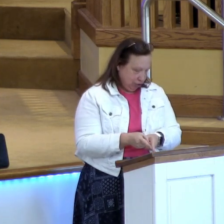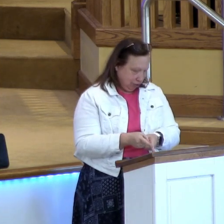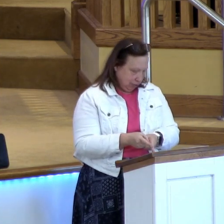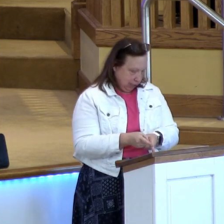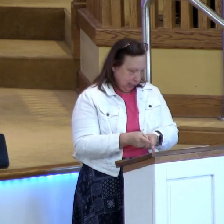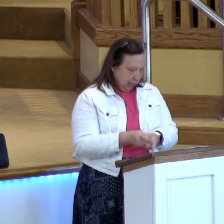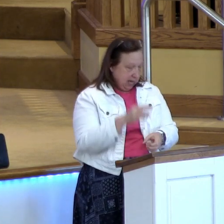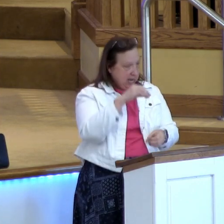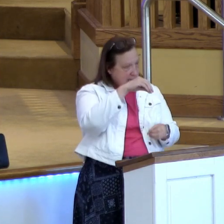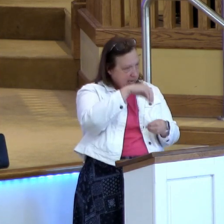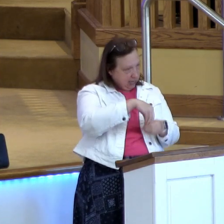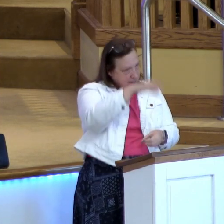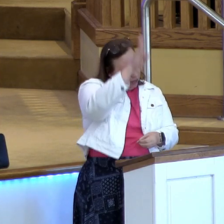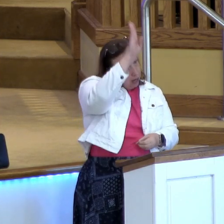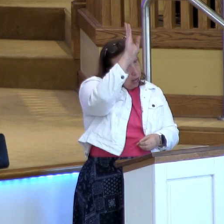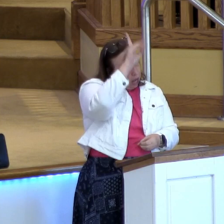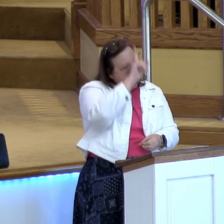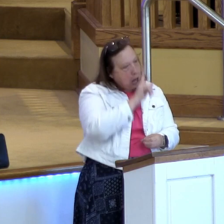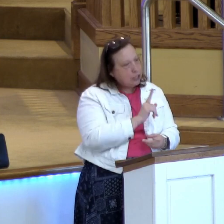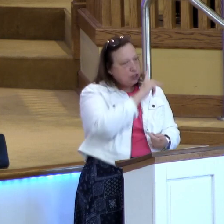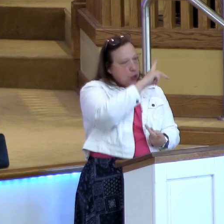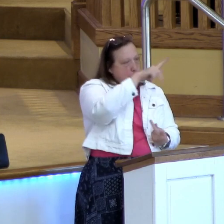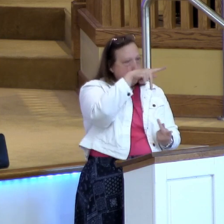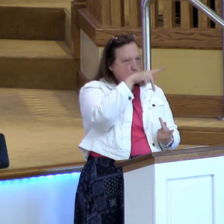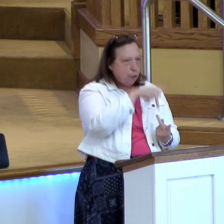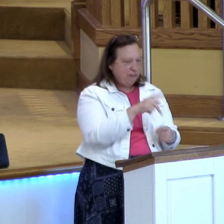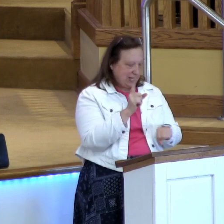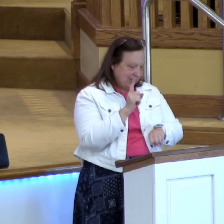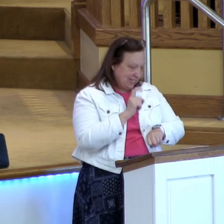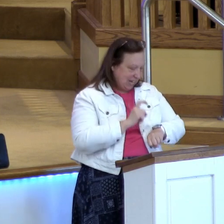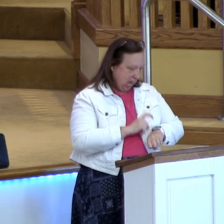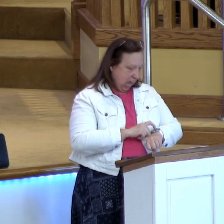come. In God's perfect